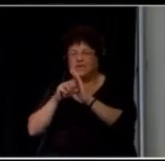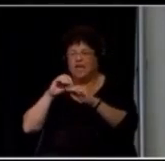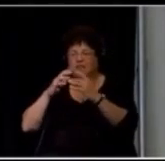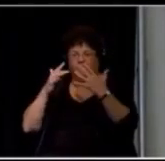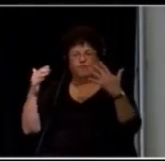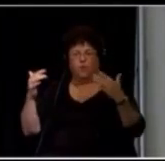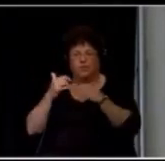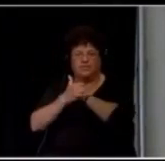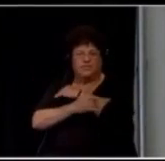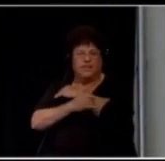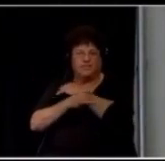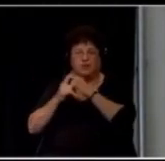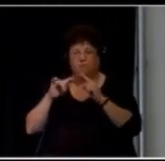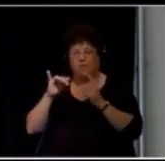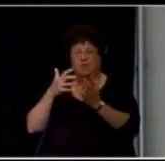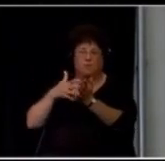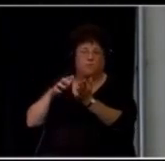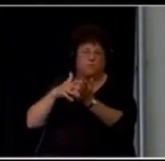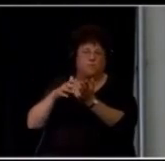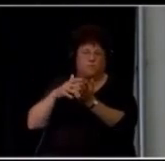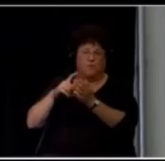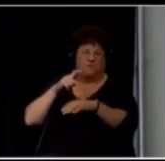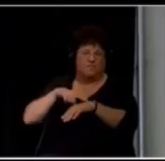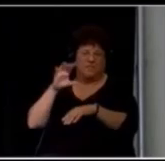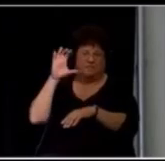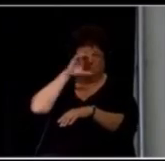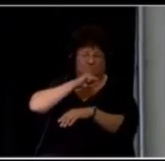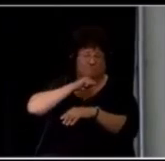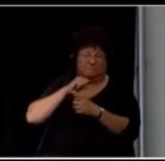countries. But that's the rough timing.